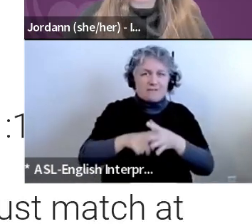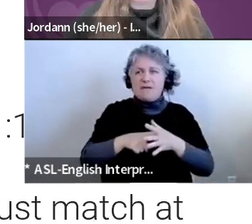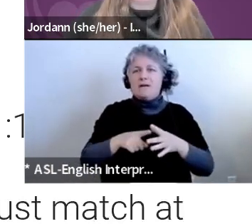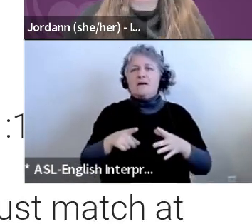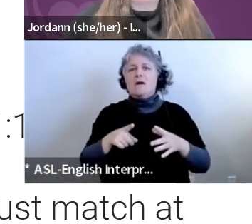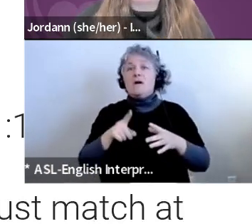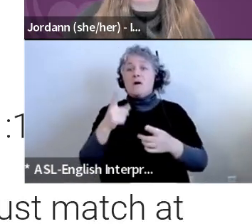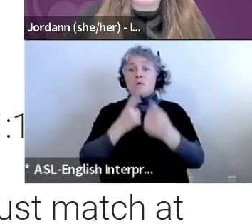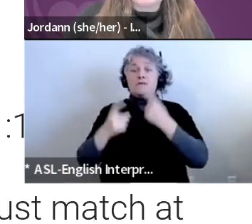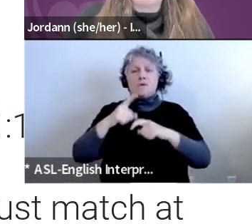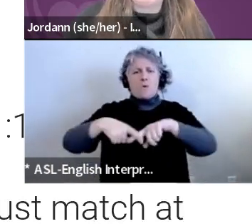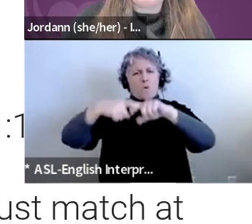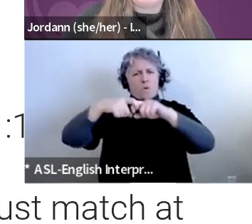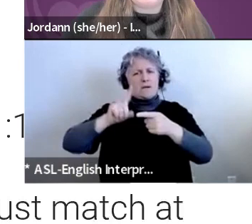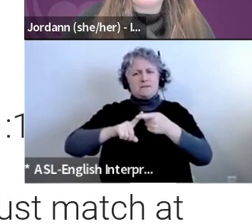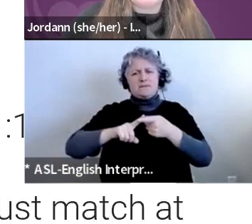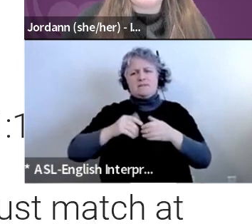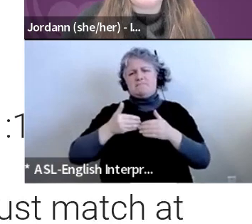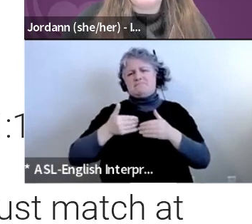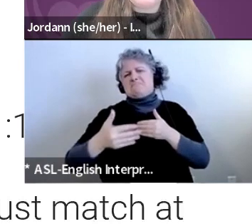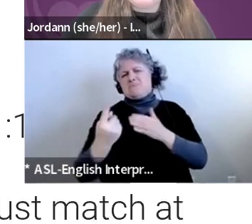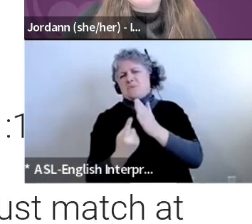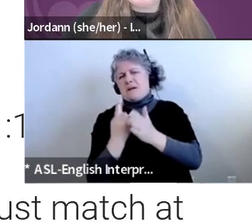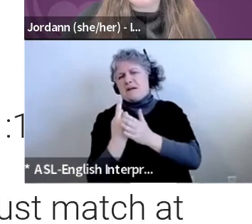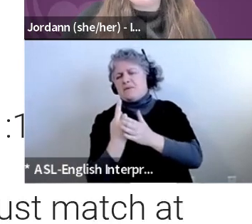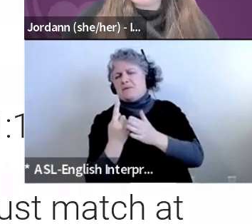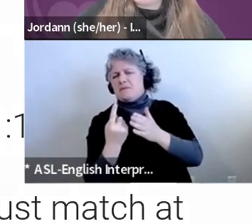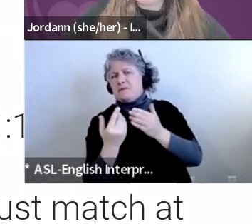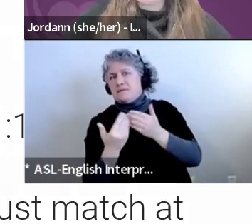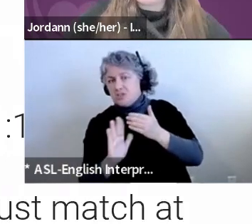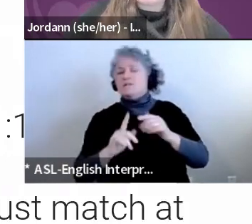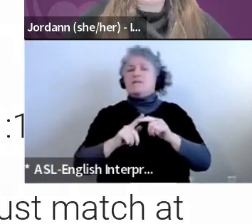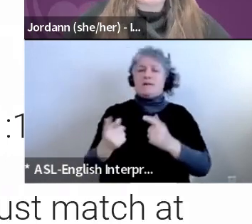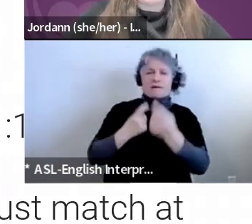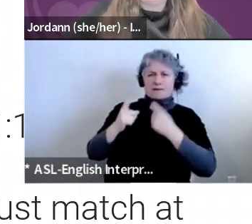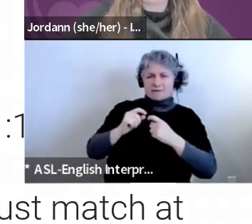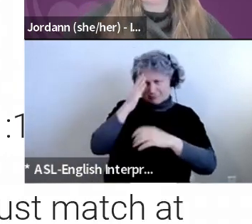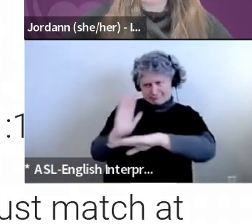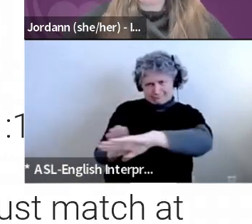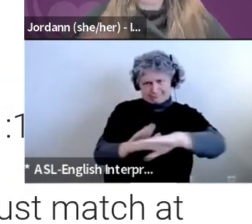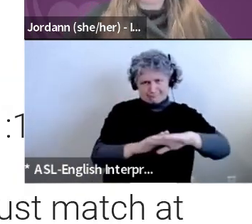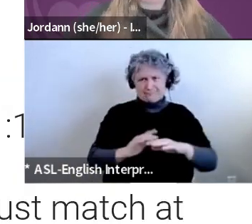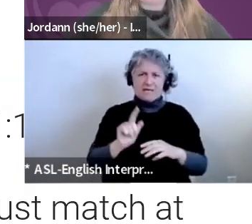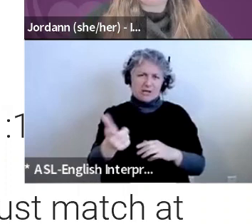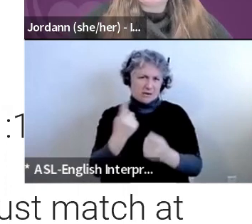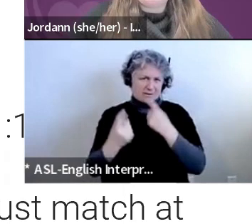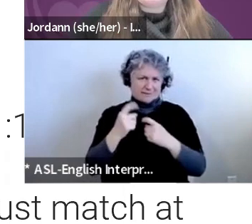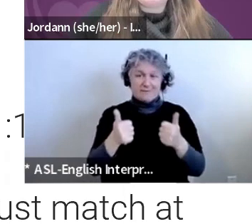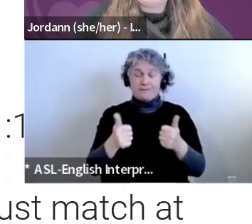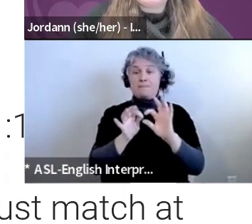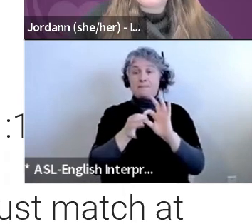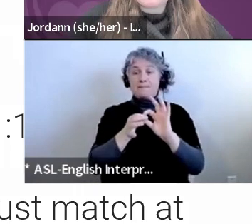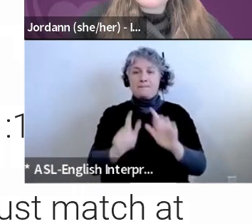holding questions until the second half of the presentation, and just wanted to say that as a reminder. So now